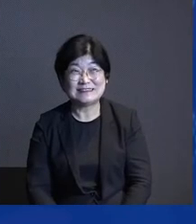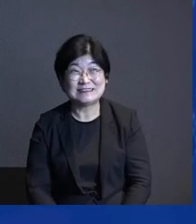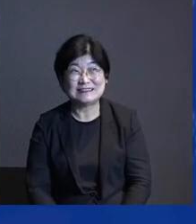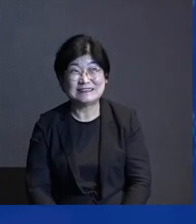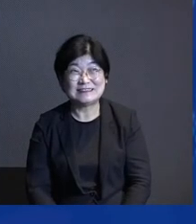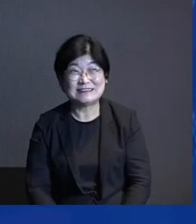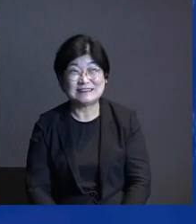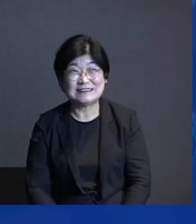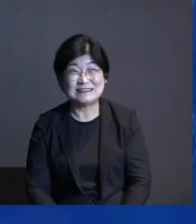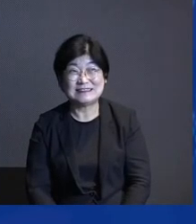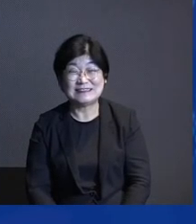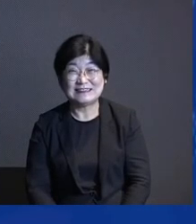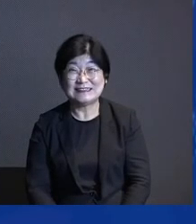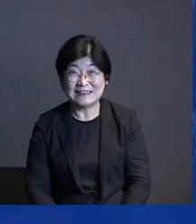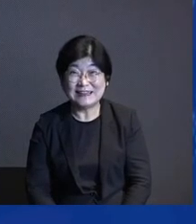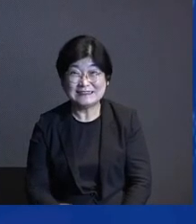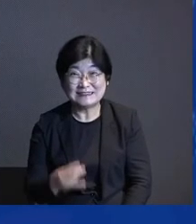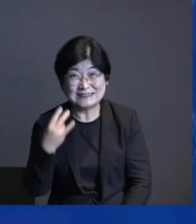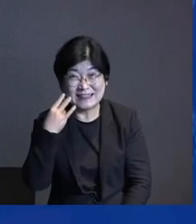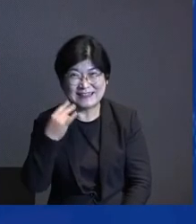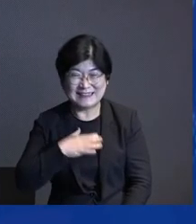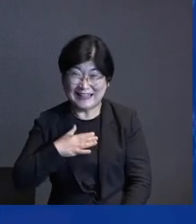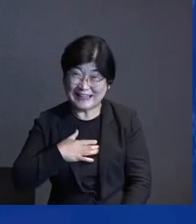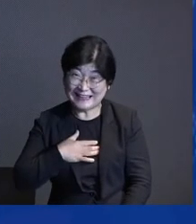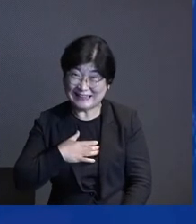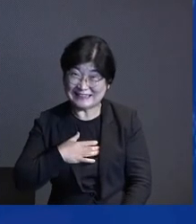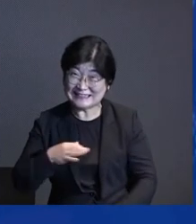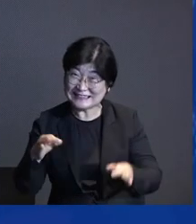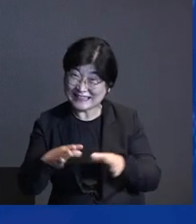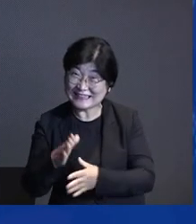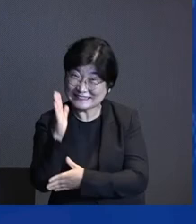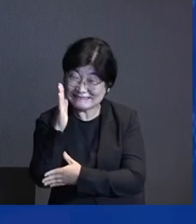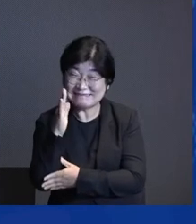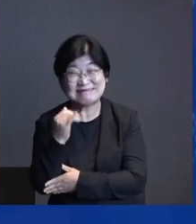Sure, maybe I'll do a quick start